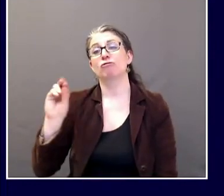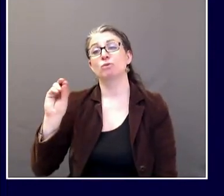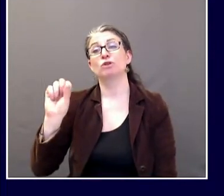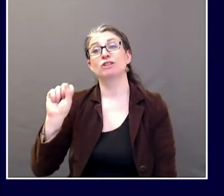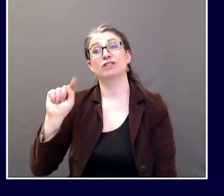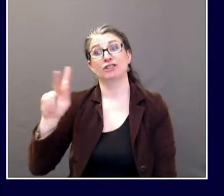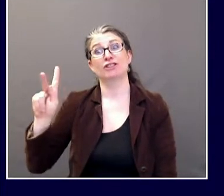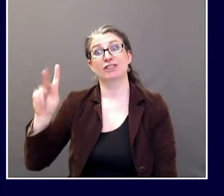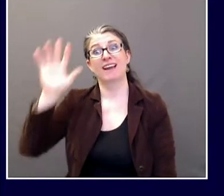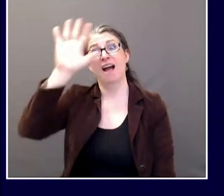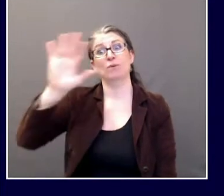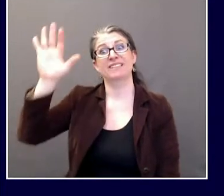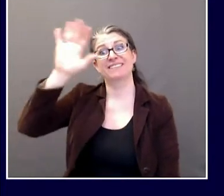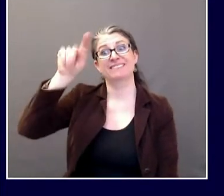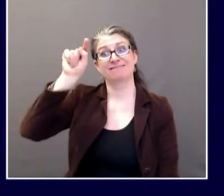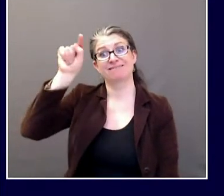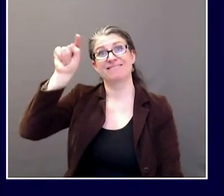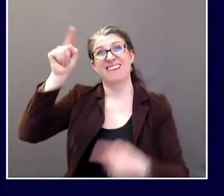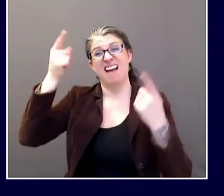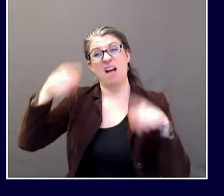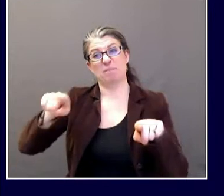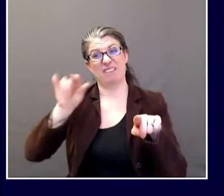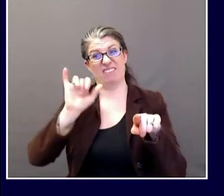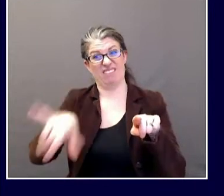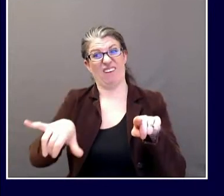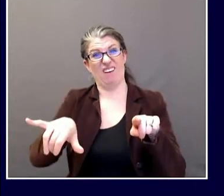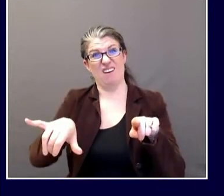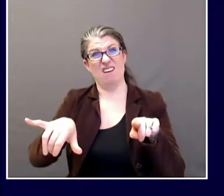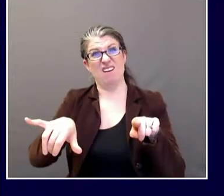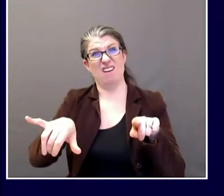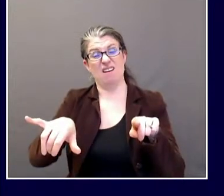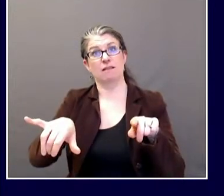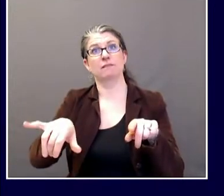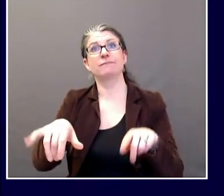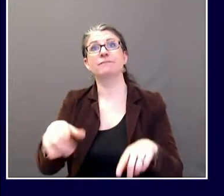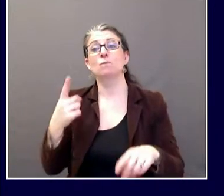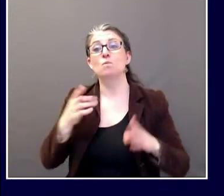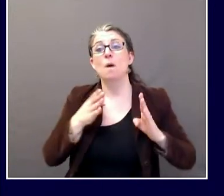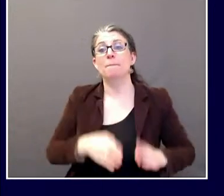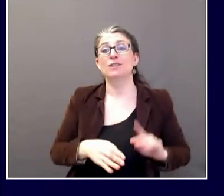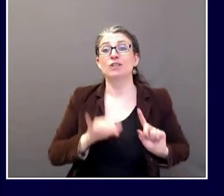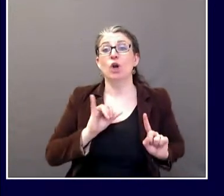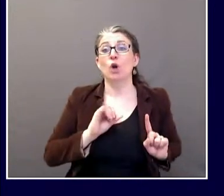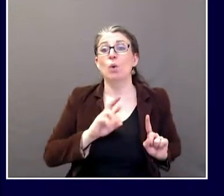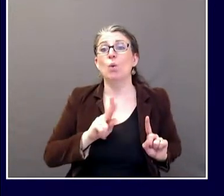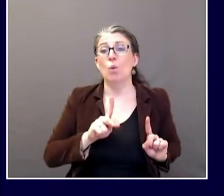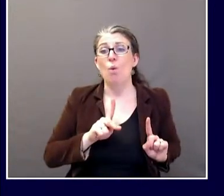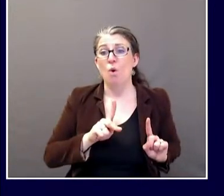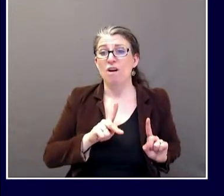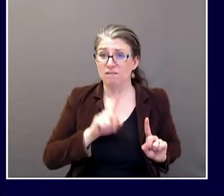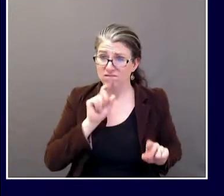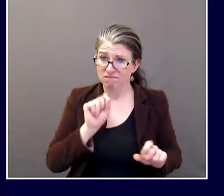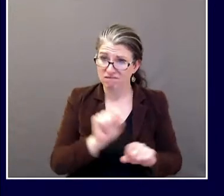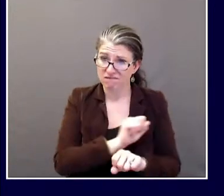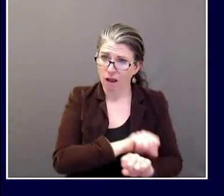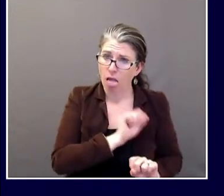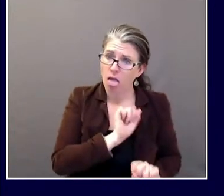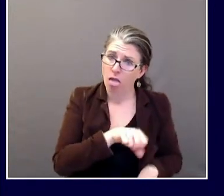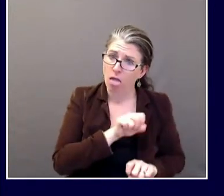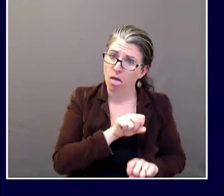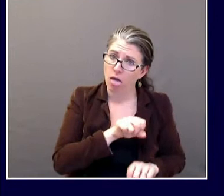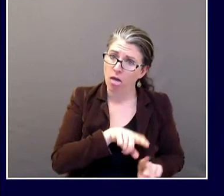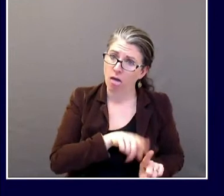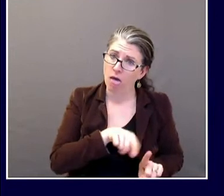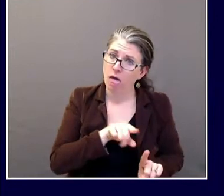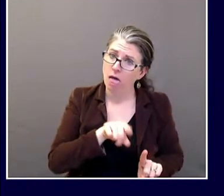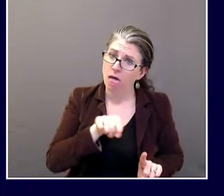had someone come up from York County, and when we asked them what they were going to do for their second dose, they said, oh, I'm not worried about that. I'll just get it somewhere down